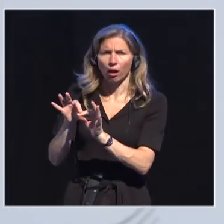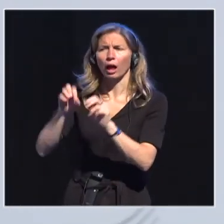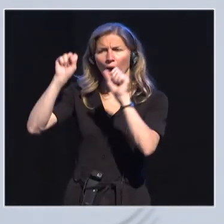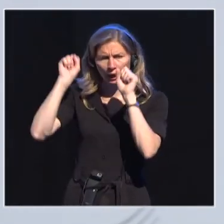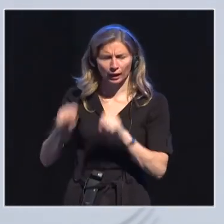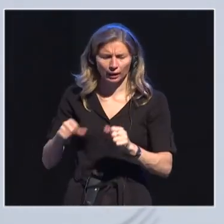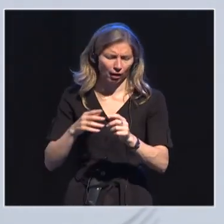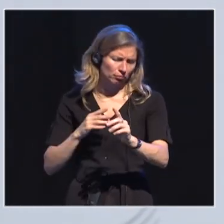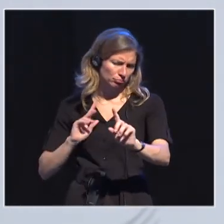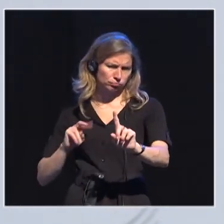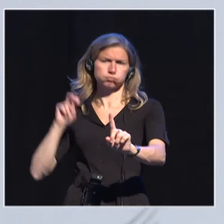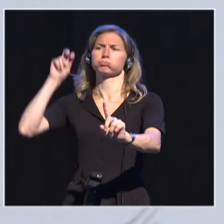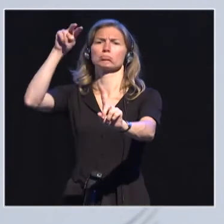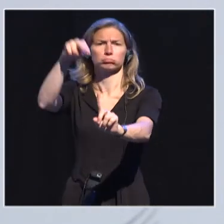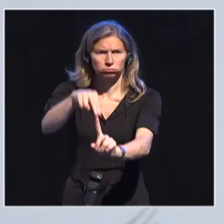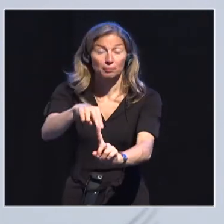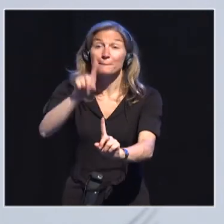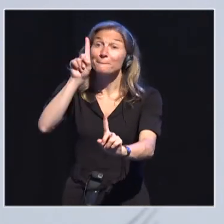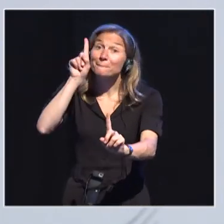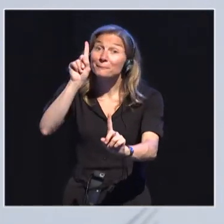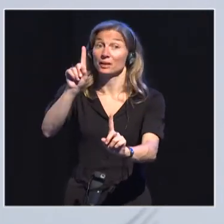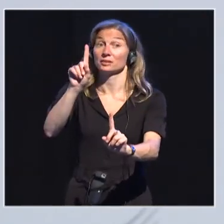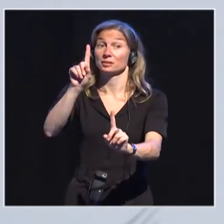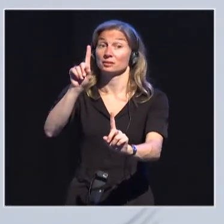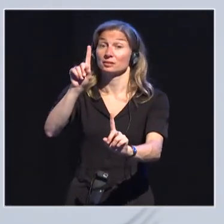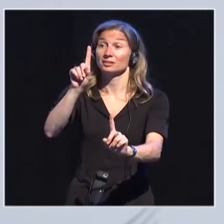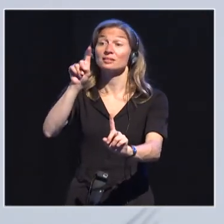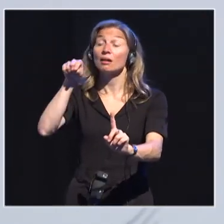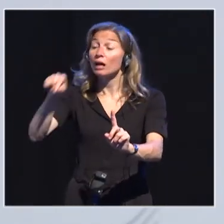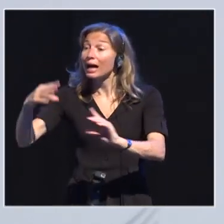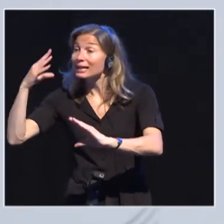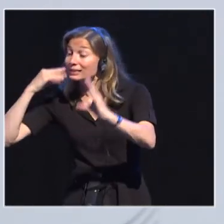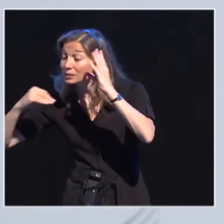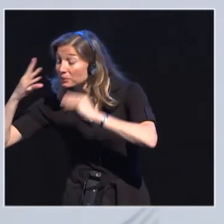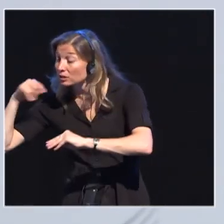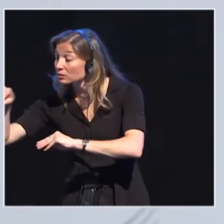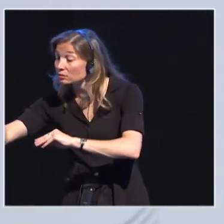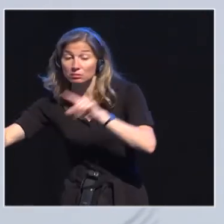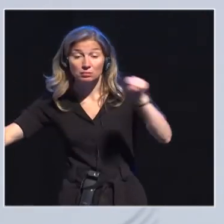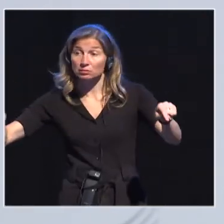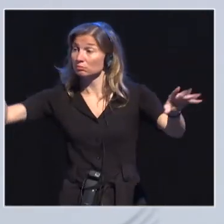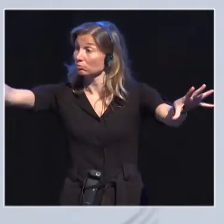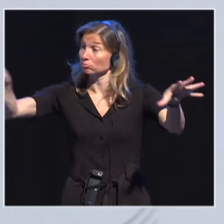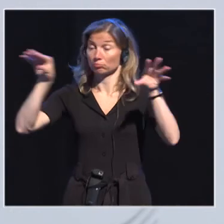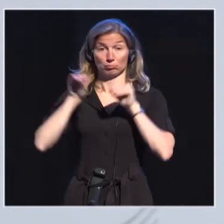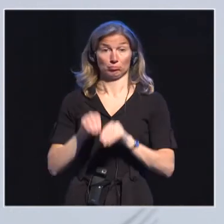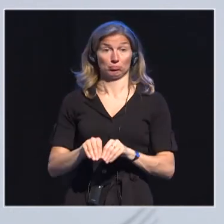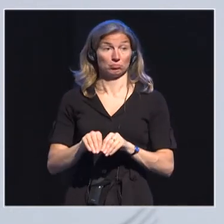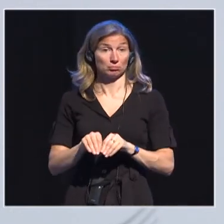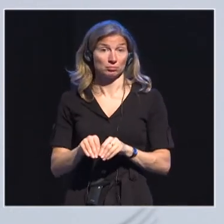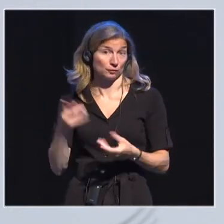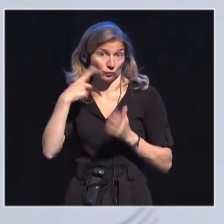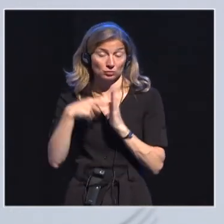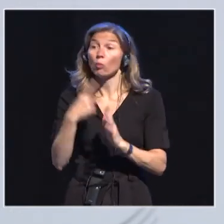for leapfrogging and bringing certain experiences actually back here. I have an interesting example on something we are